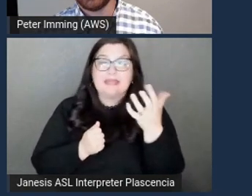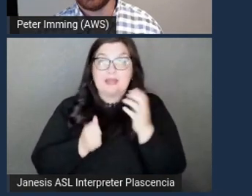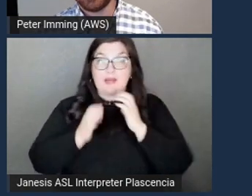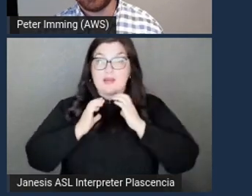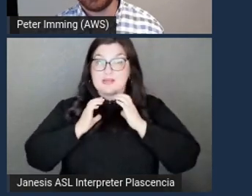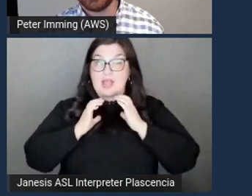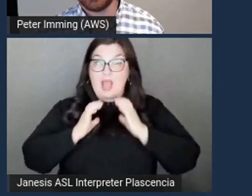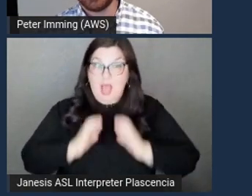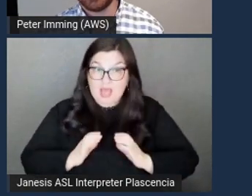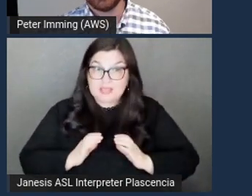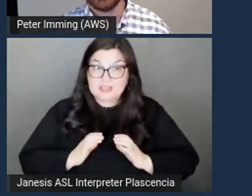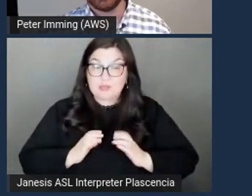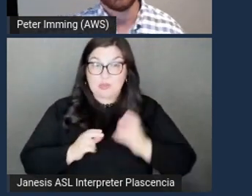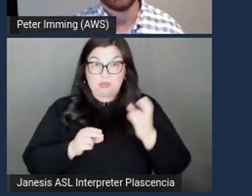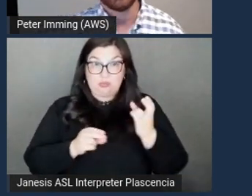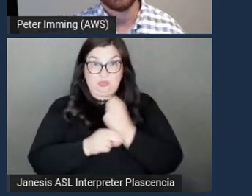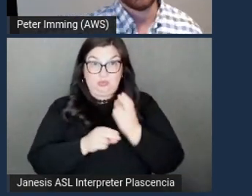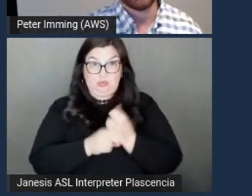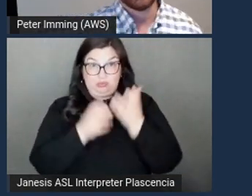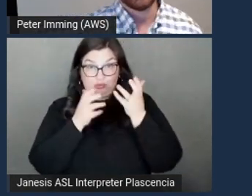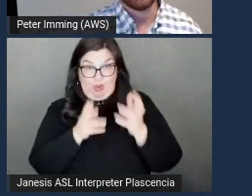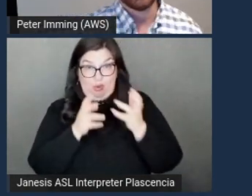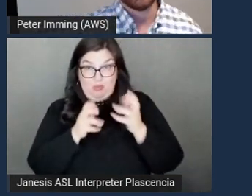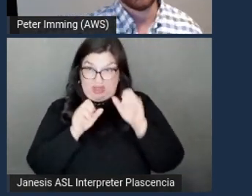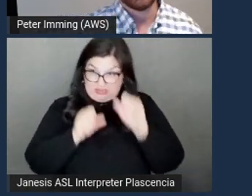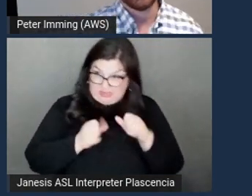that are already using this that we can talk about?